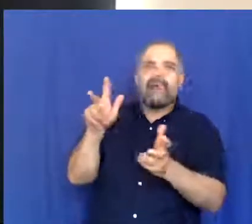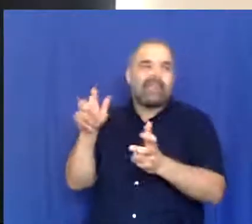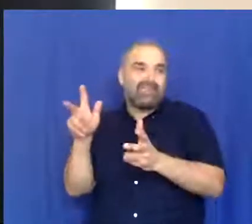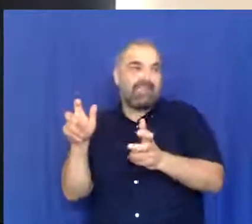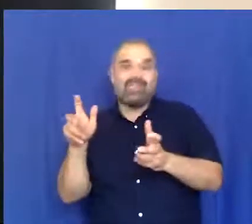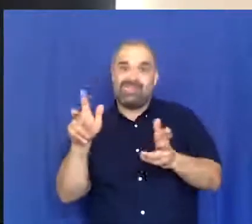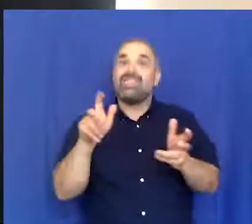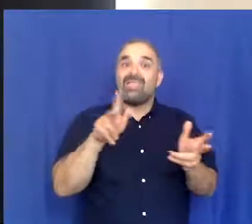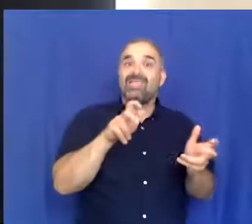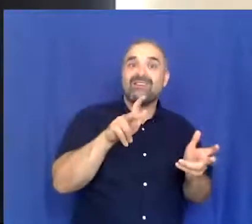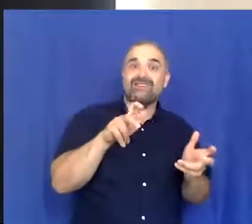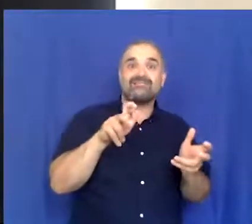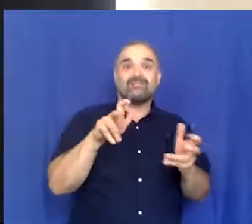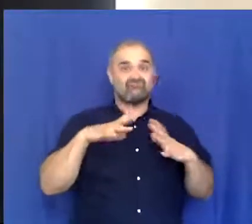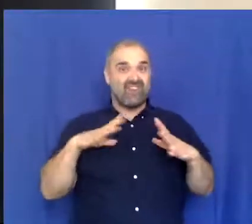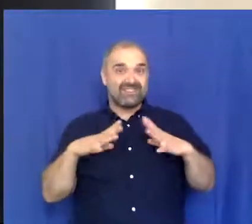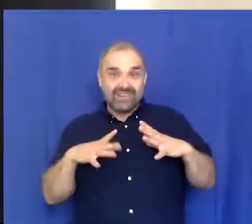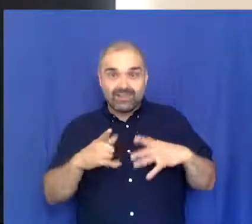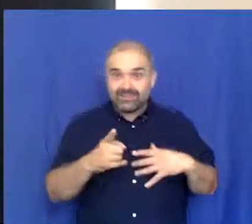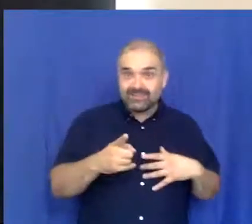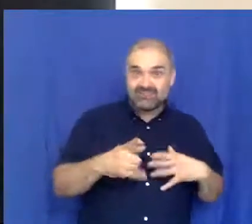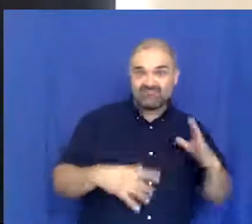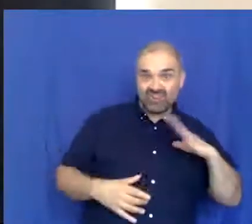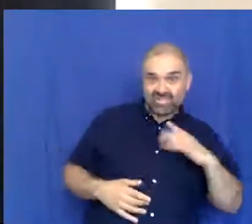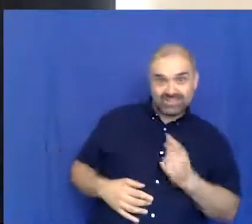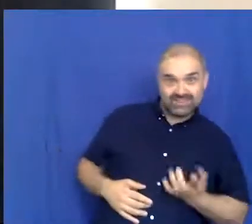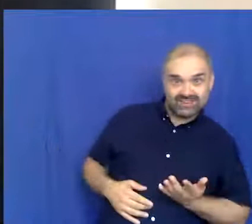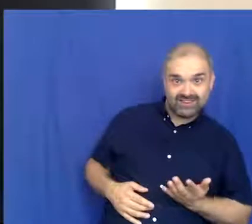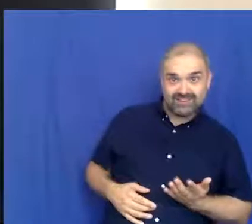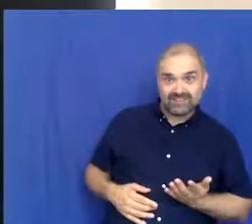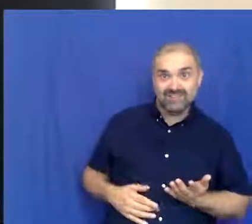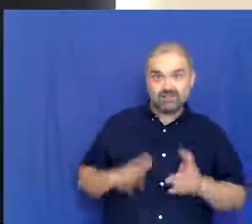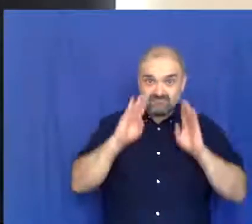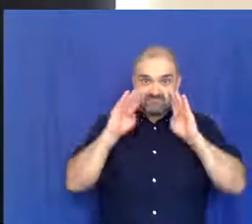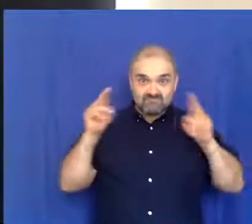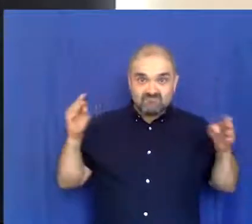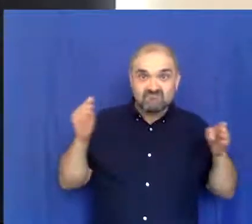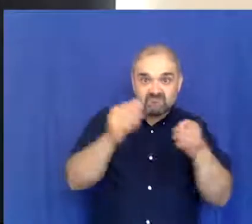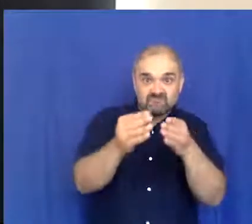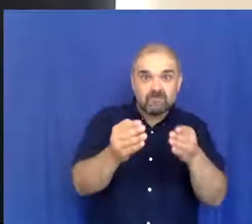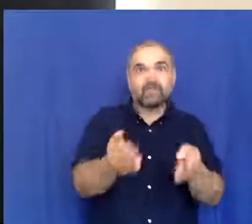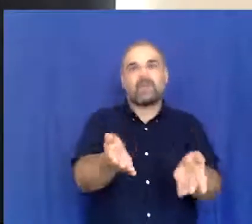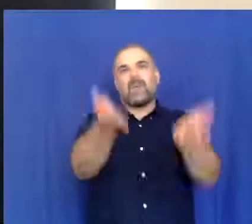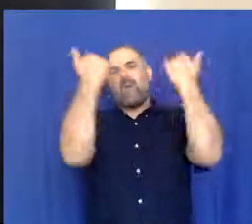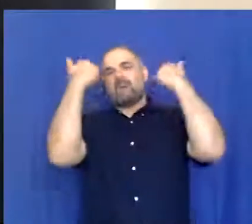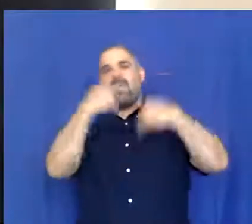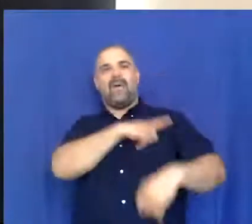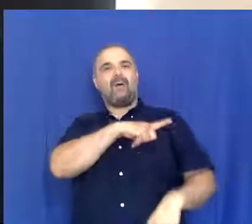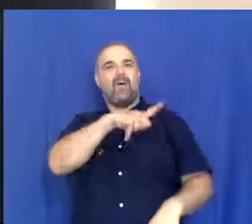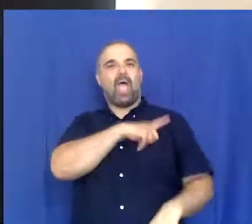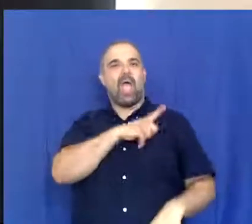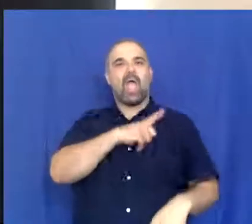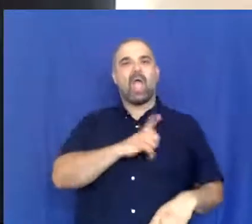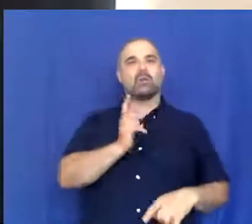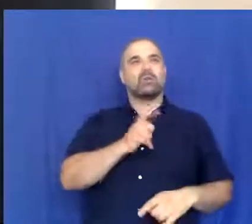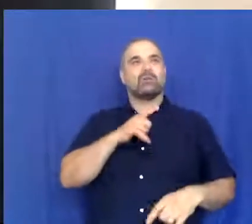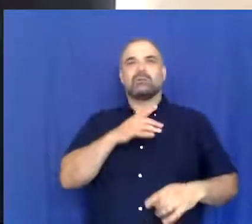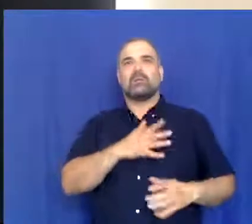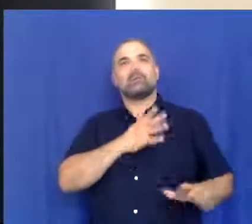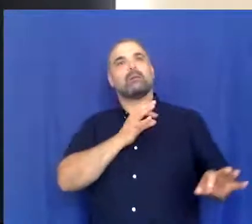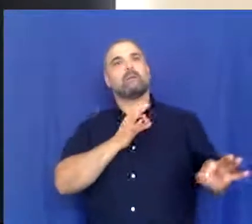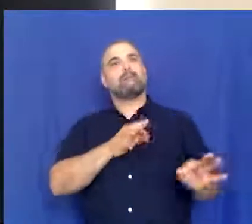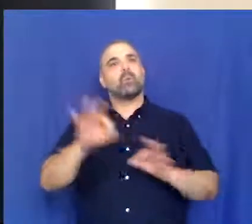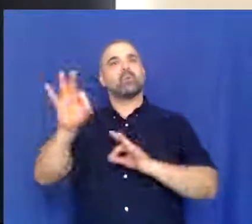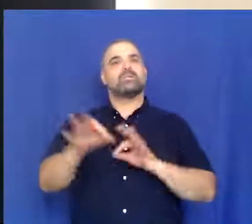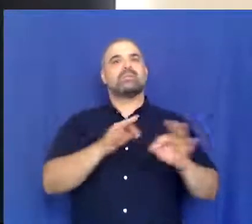listening ears. This one first. Click. And this one. Click, because we are going to be moving